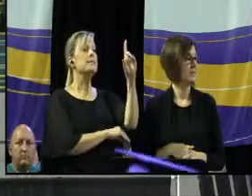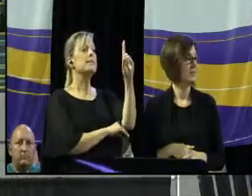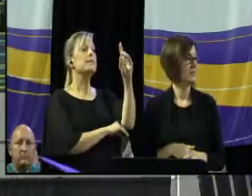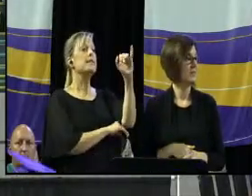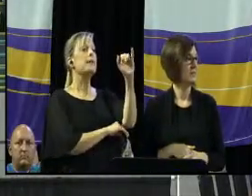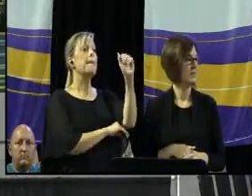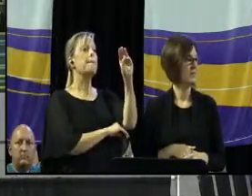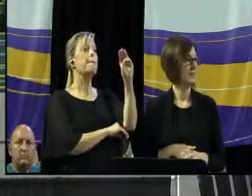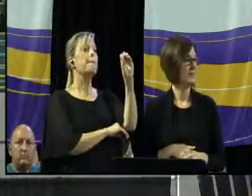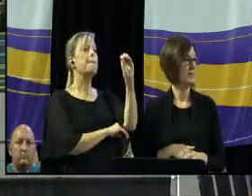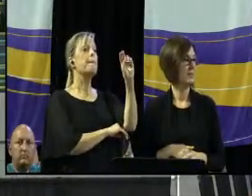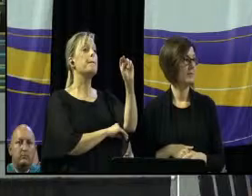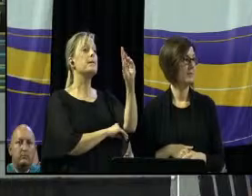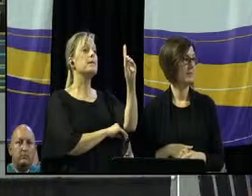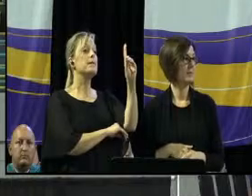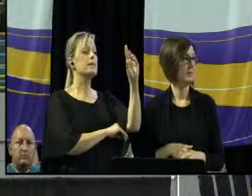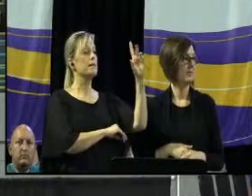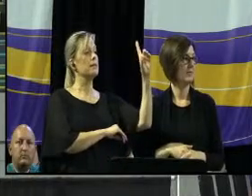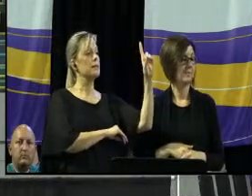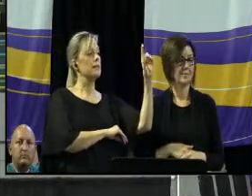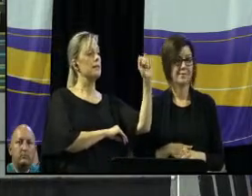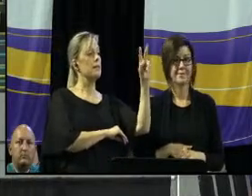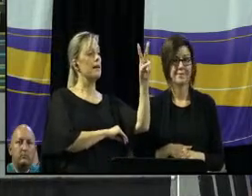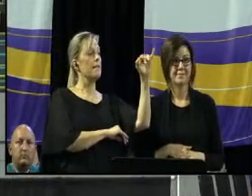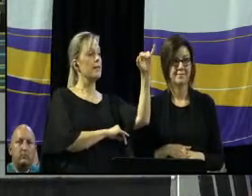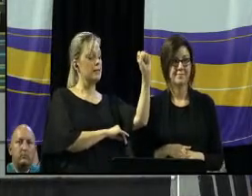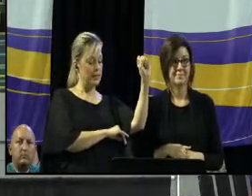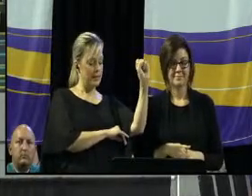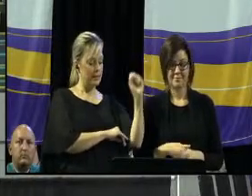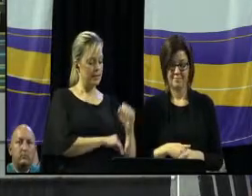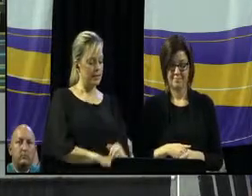Diamond Sanaya Davis.